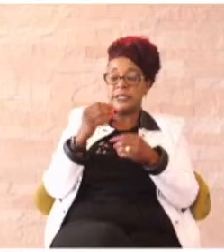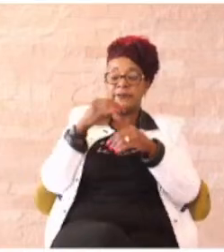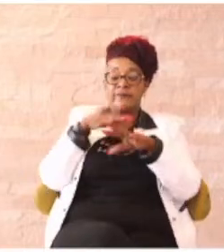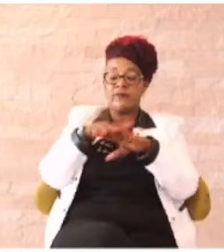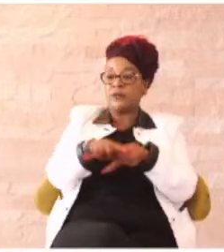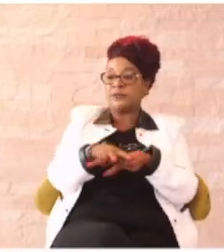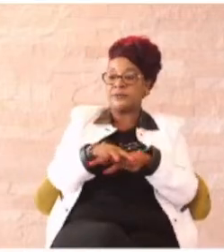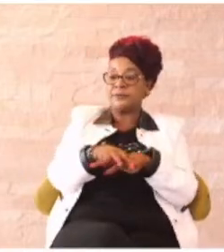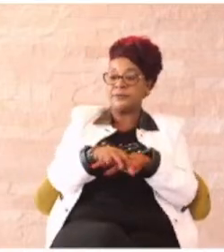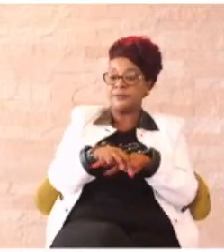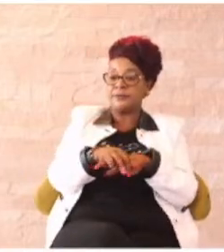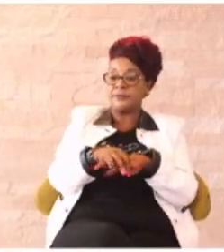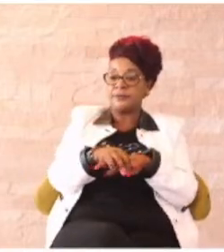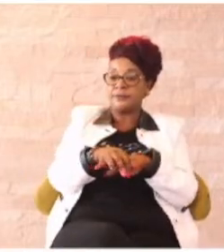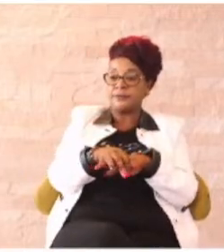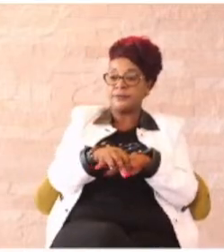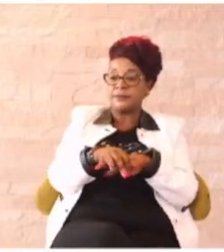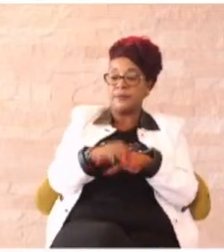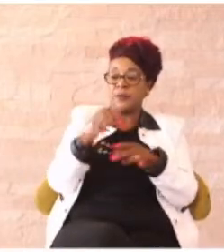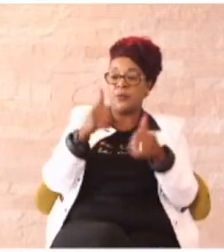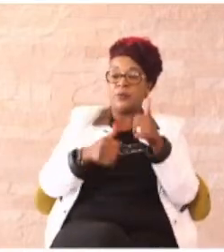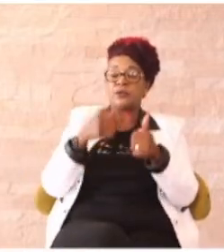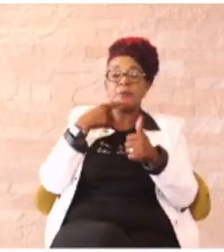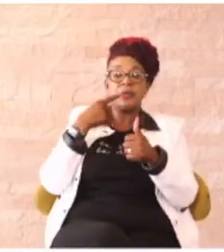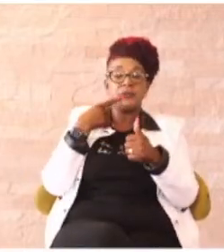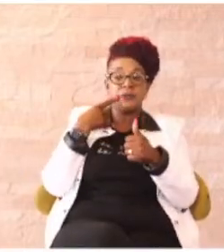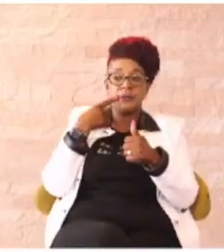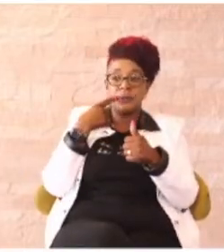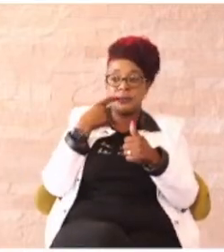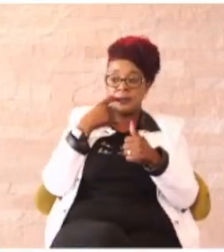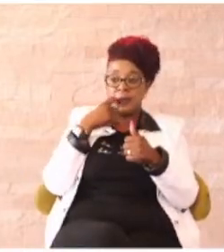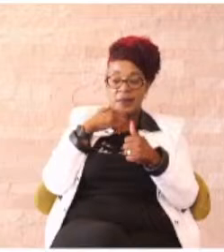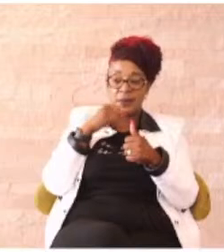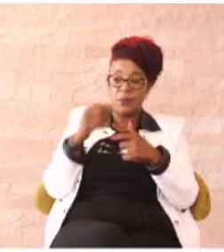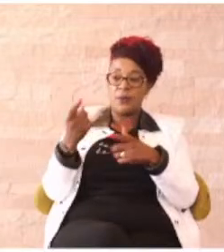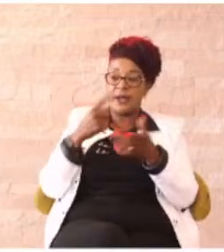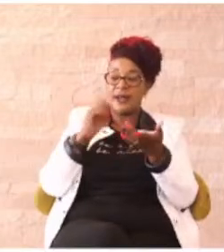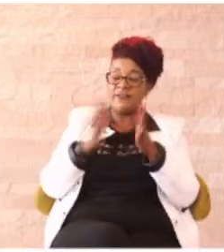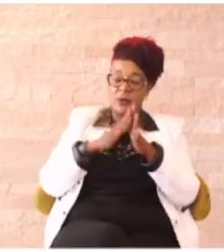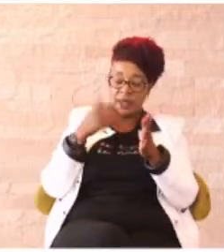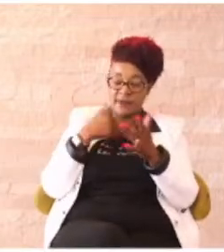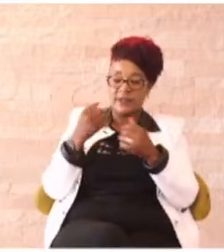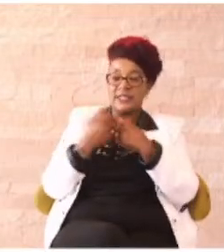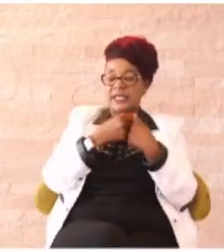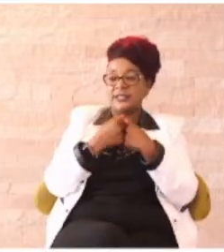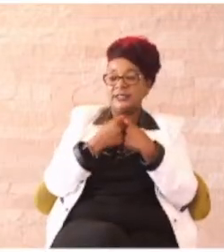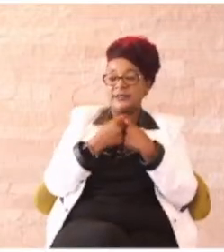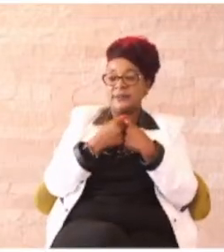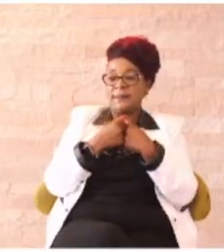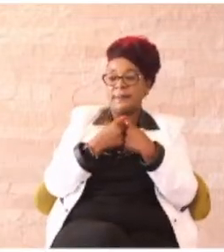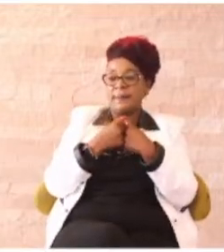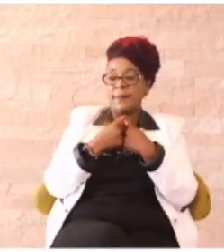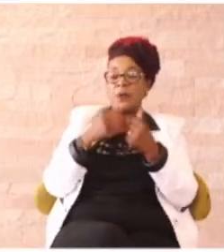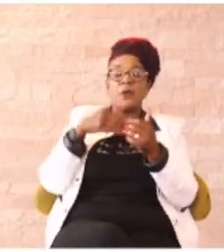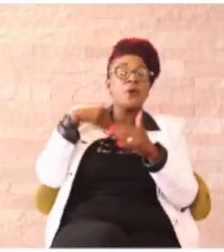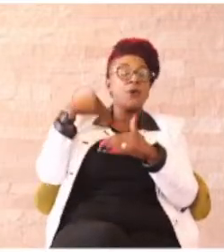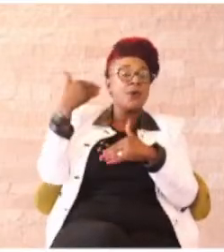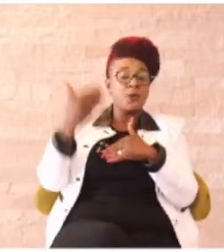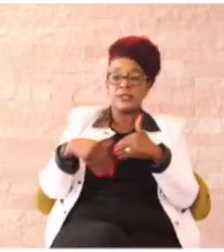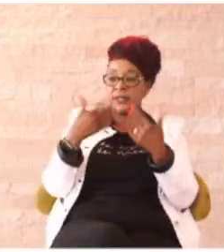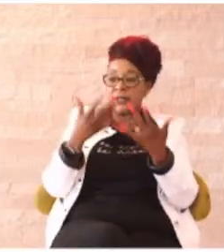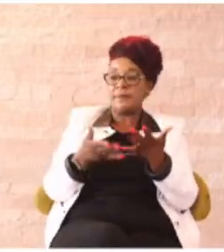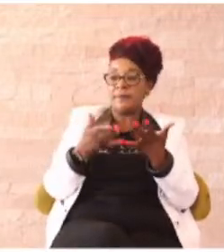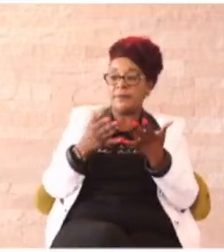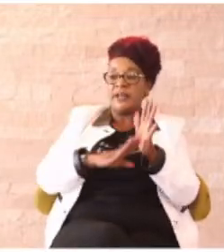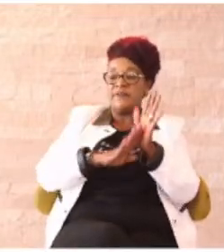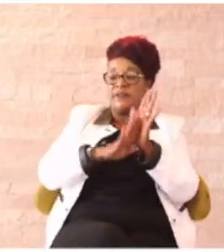inflation, which we mention all the time, whenever we come with challenge in Ethiopia, it's always there. The